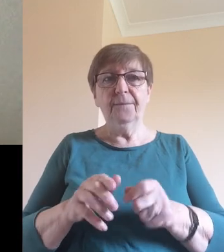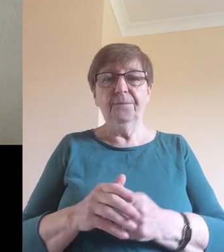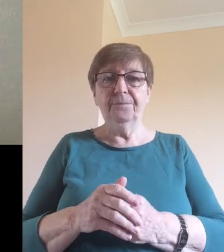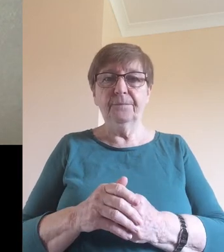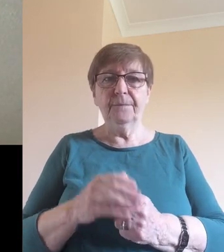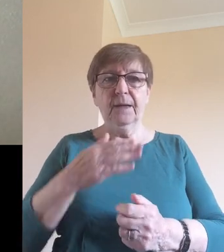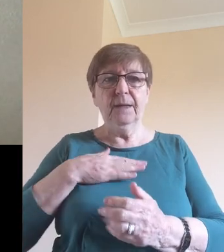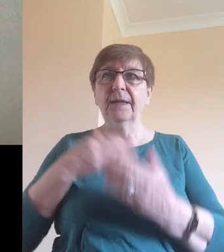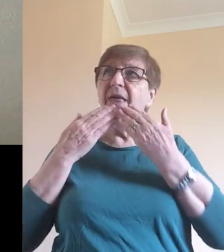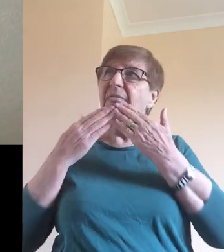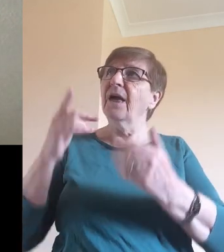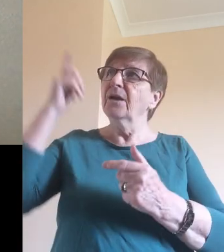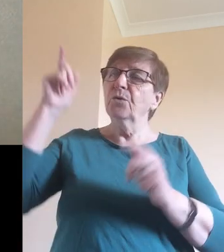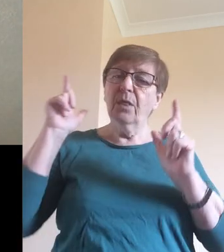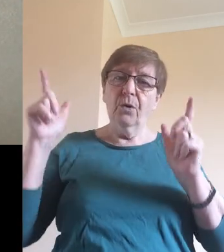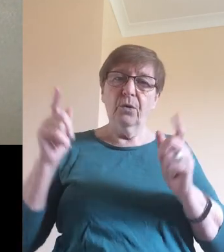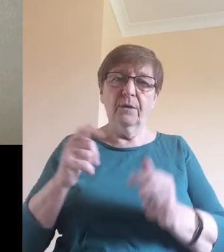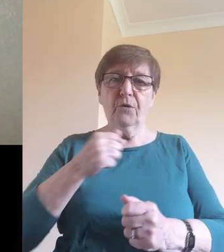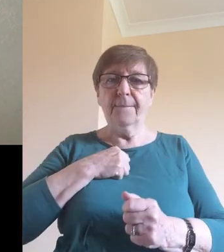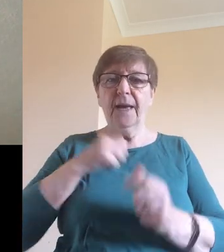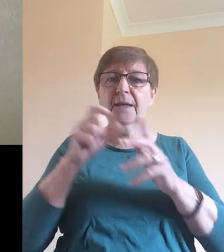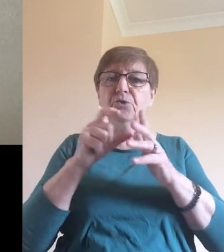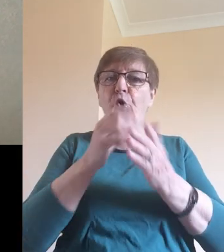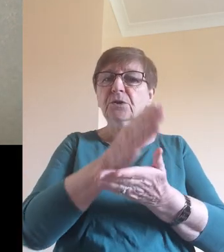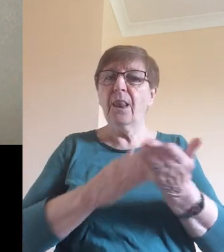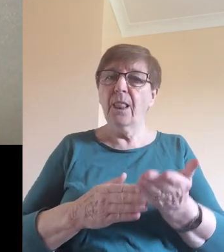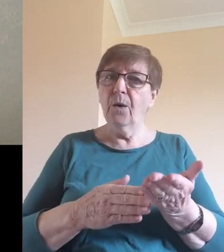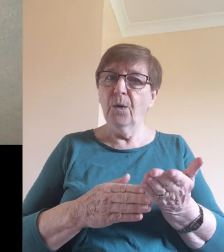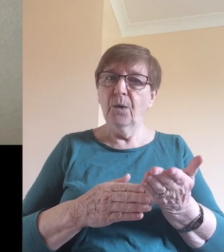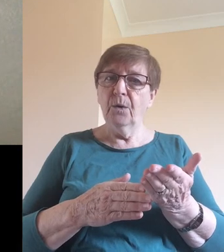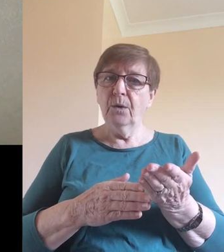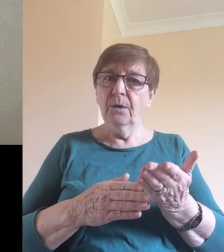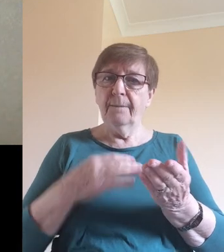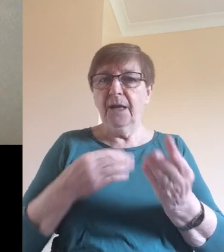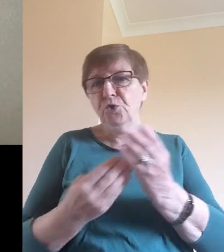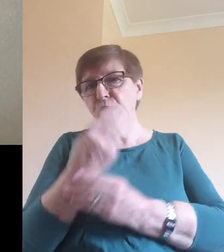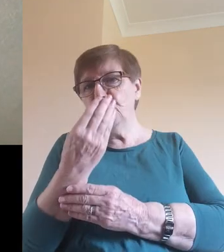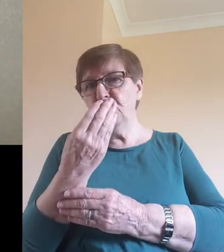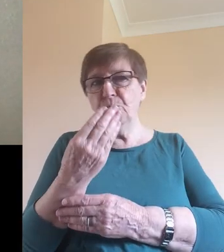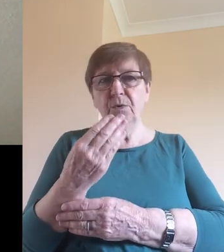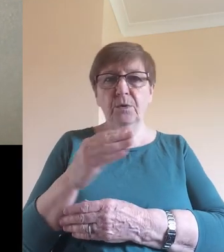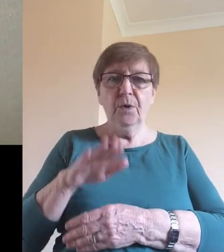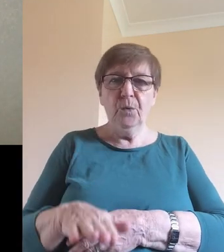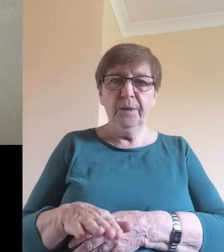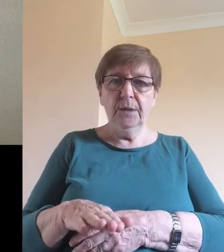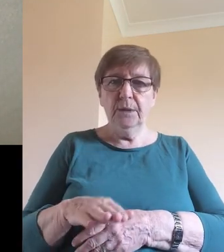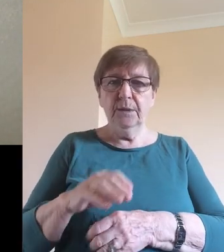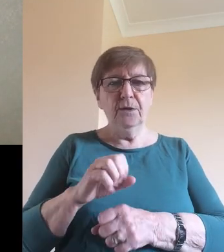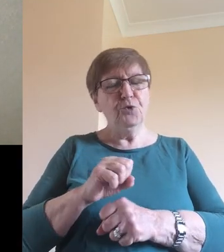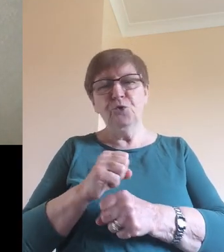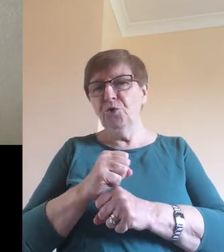I'd like to thank you for my daughter-in-law, my new wee superhero.